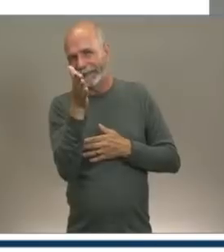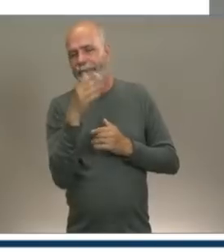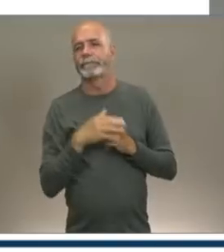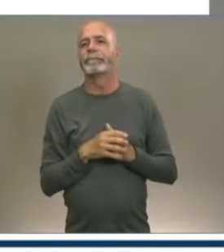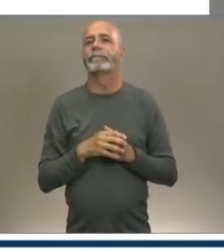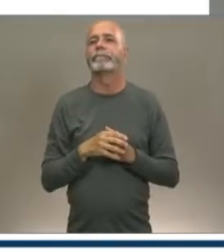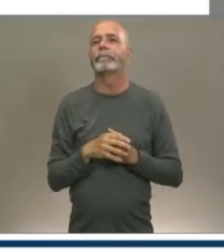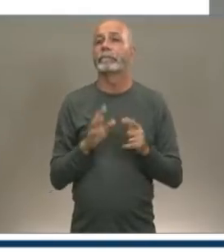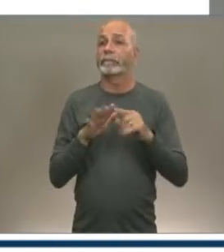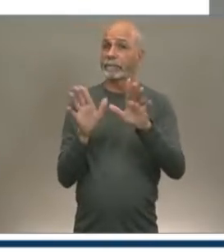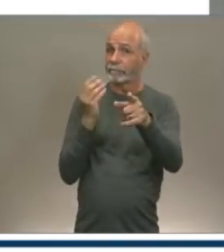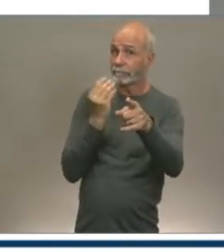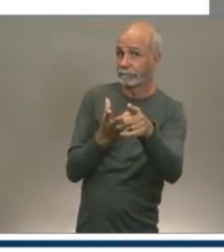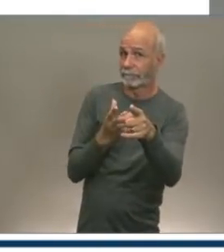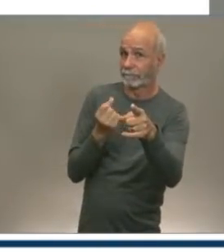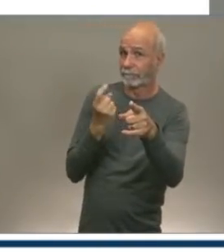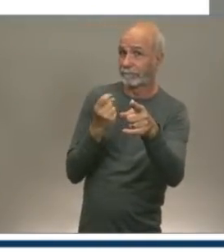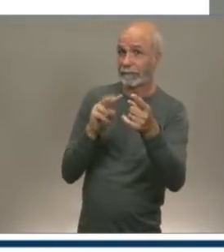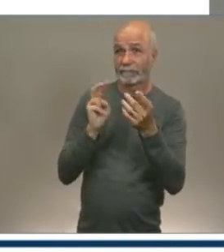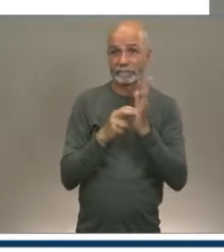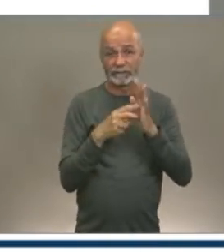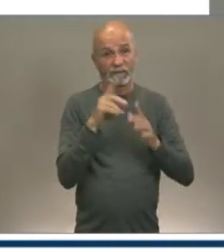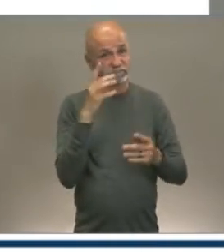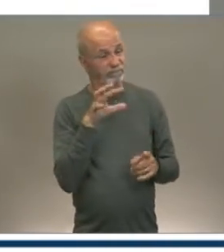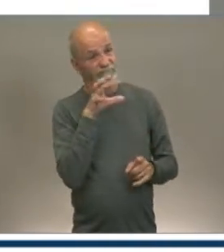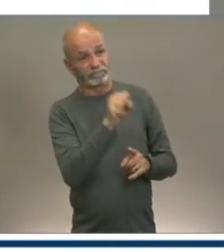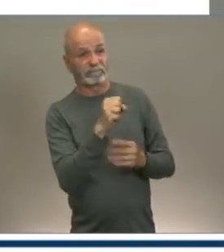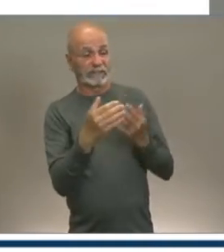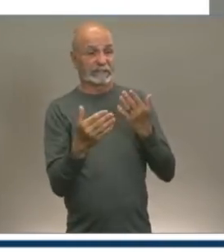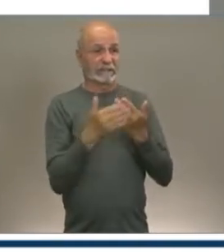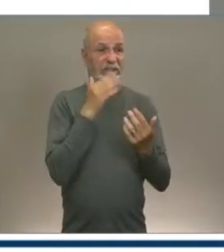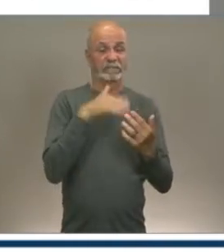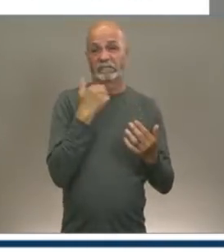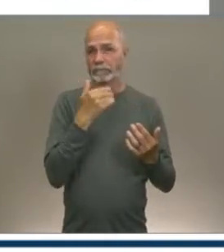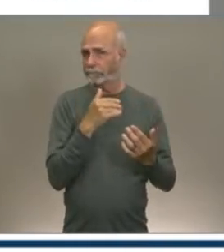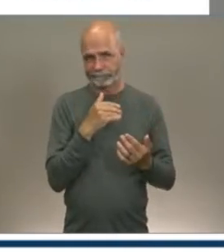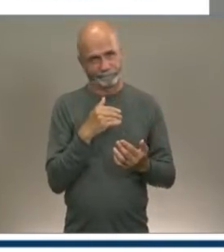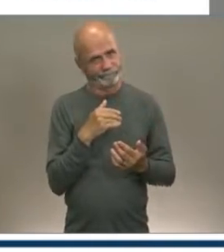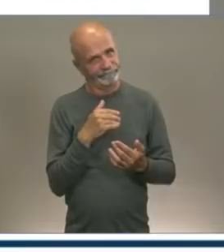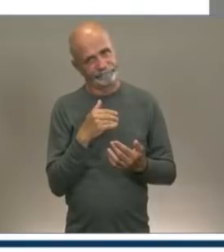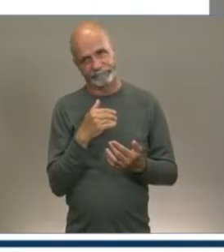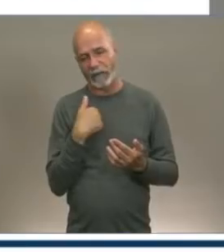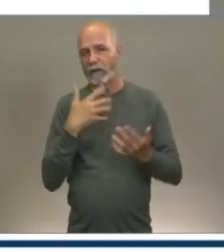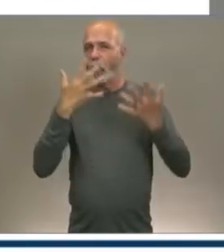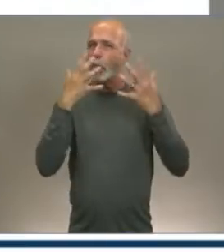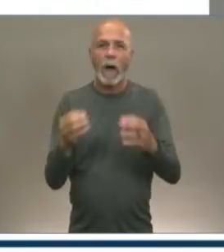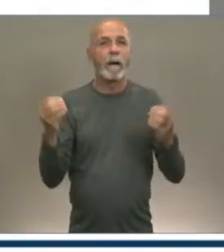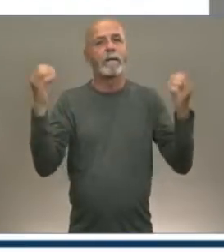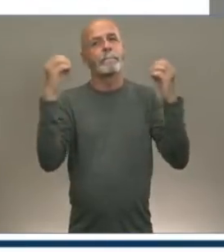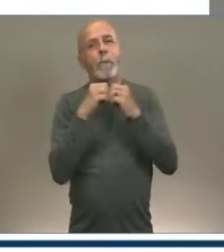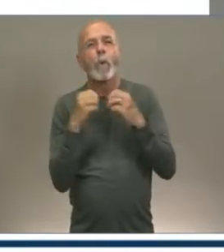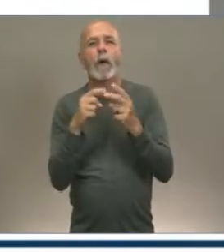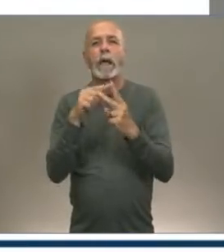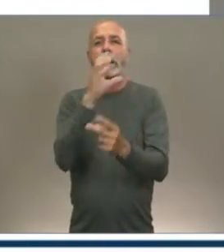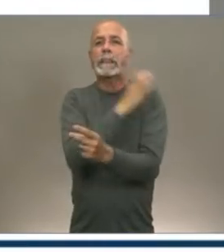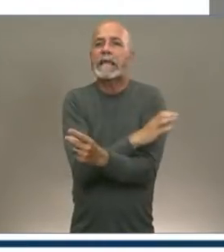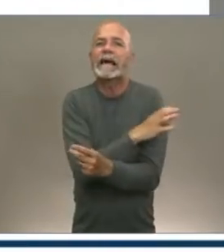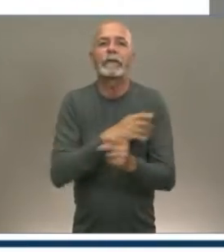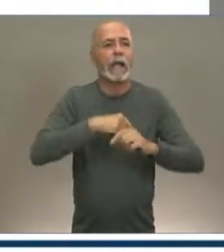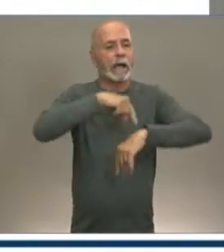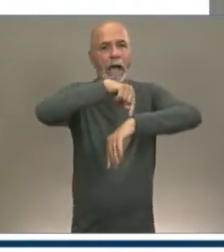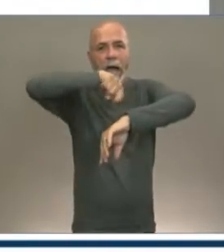no small feat. It means expanding everything we're doing, longer clinic hours, more people, possibly more